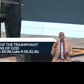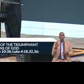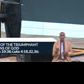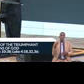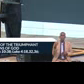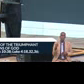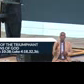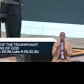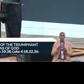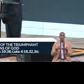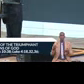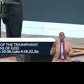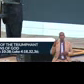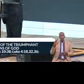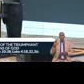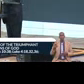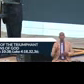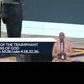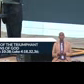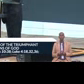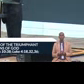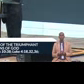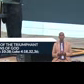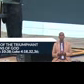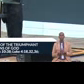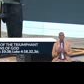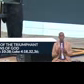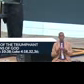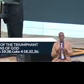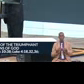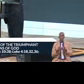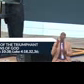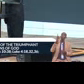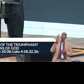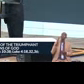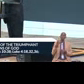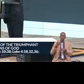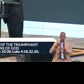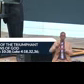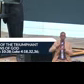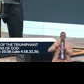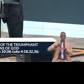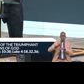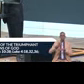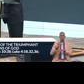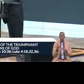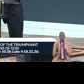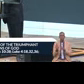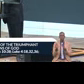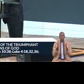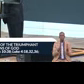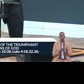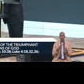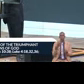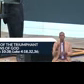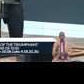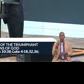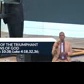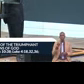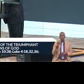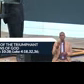38. Acts chapter 10, verse 38. How God anointed